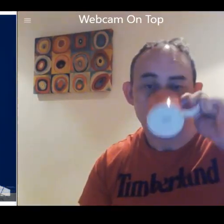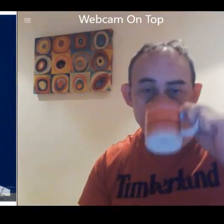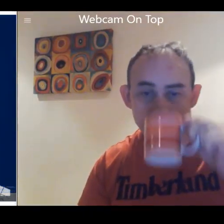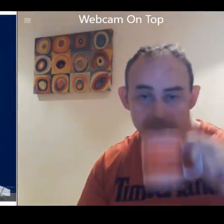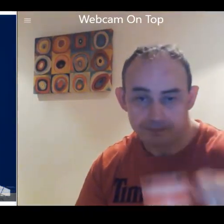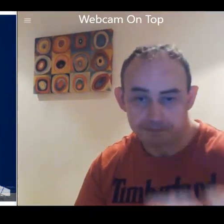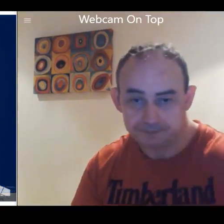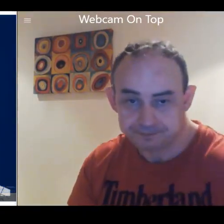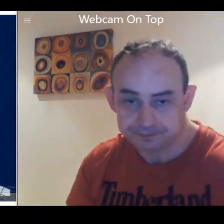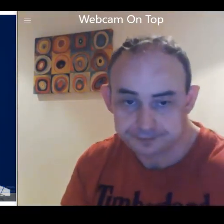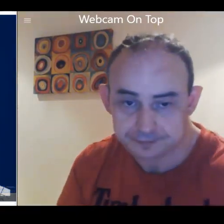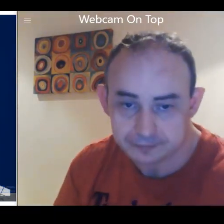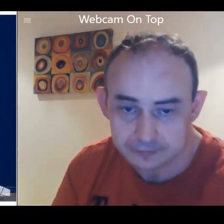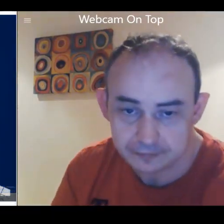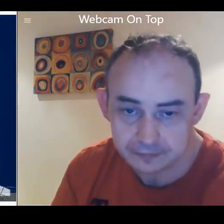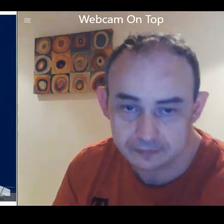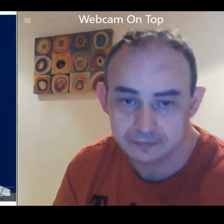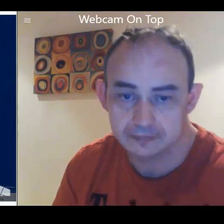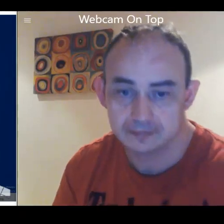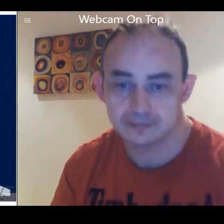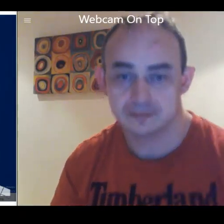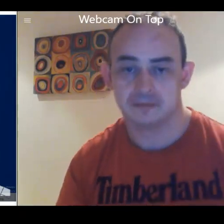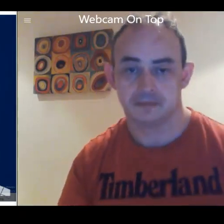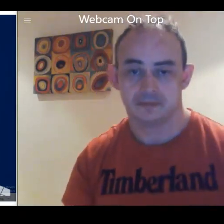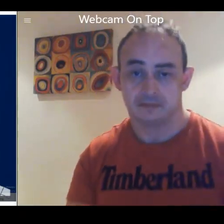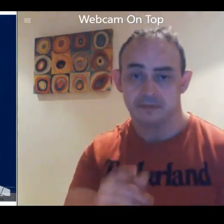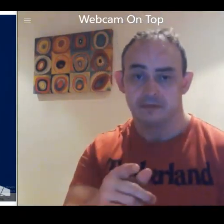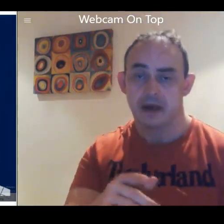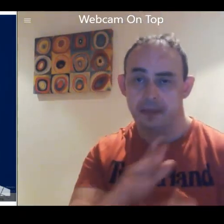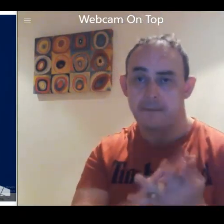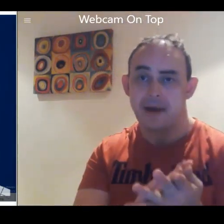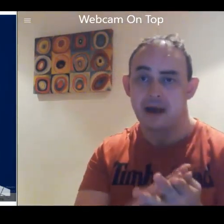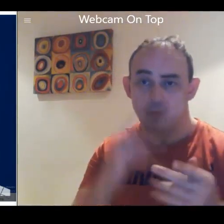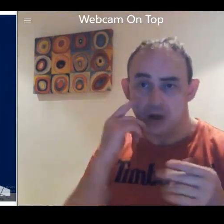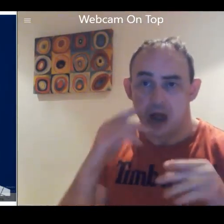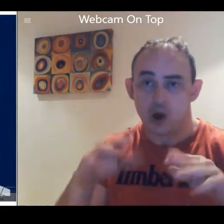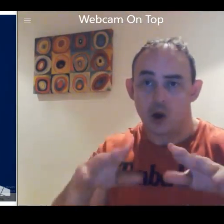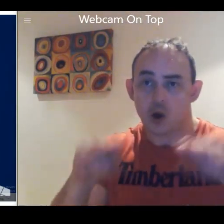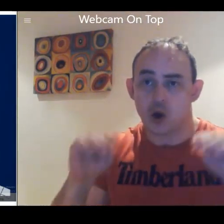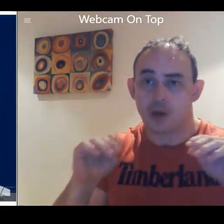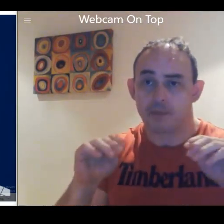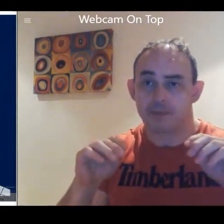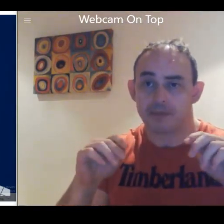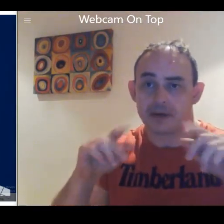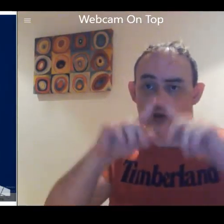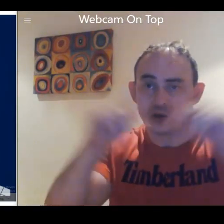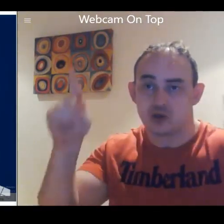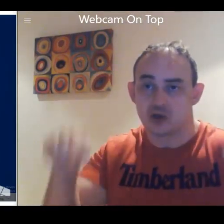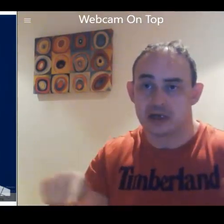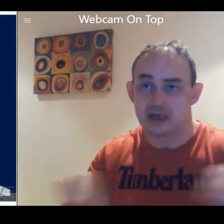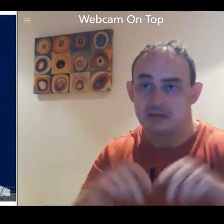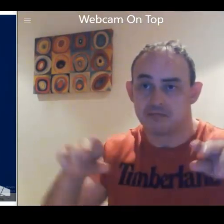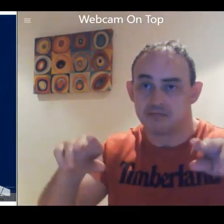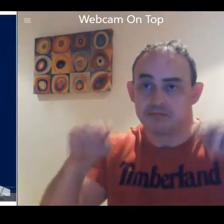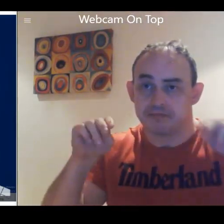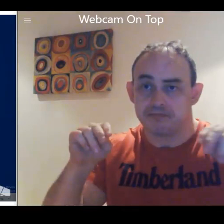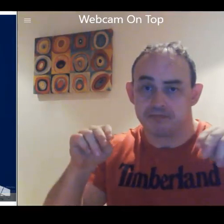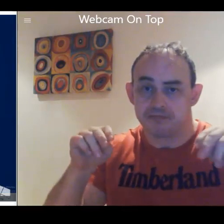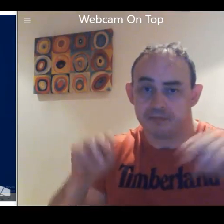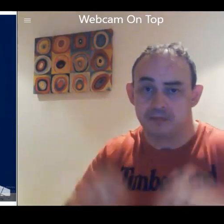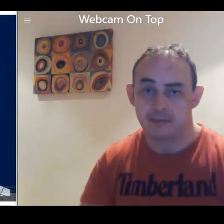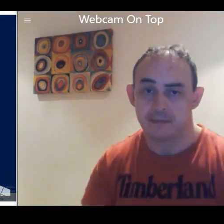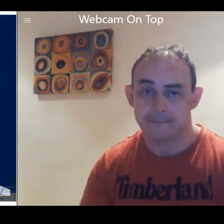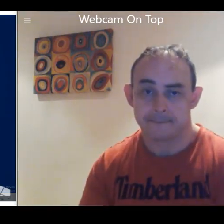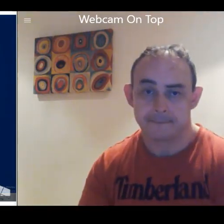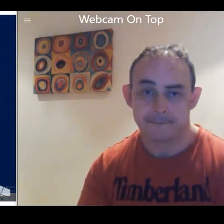of insiders, and I'm on the side that doesn't have it enabled, so I can't actually show it to you, but hey, just imagine another option up here that when tapped on would give